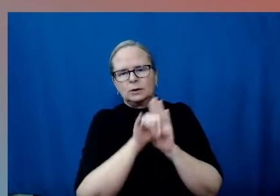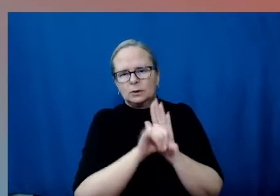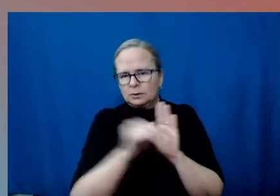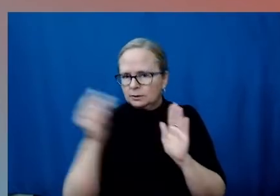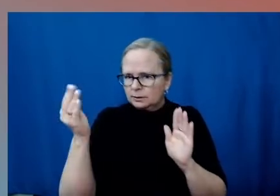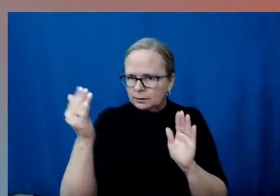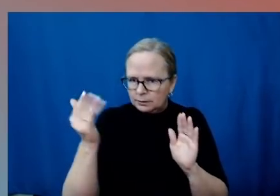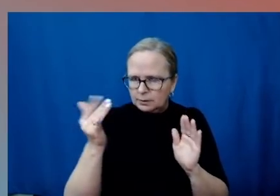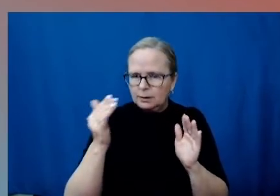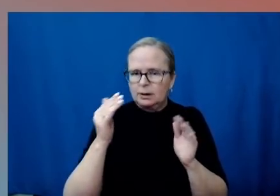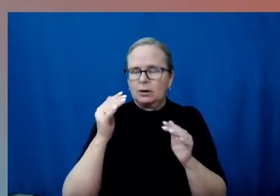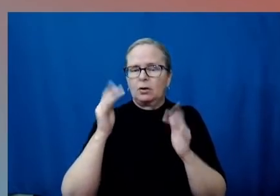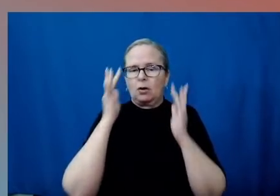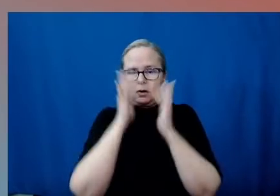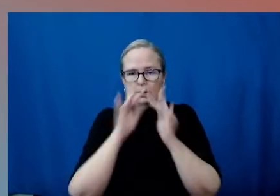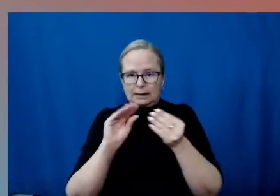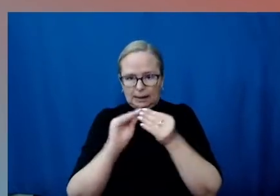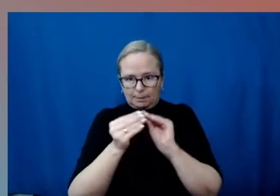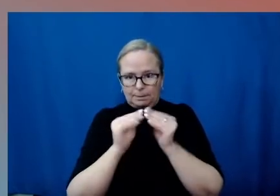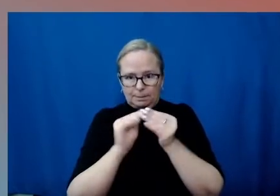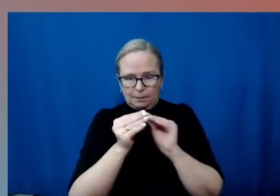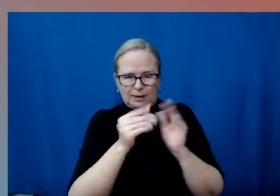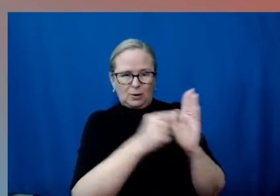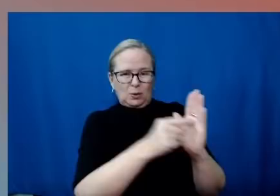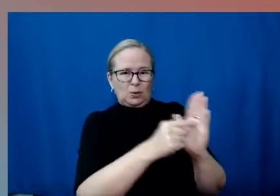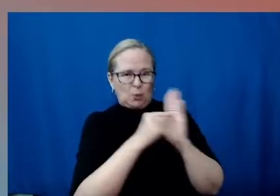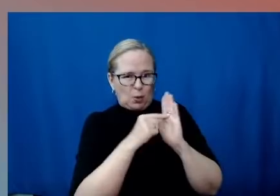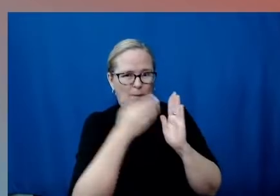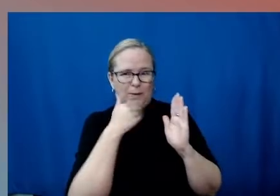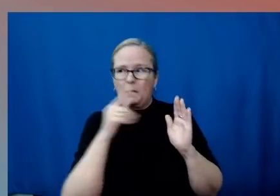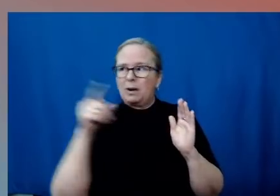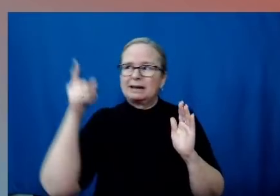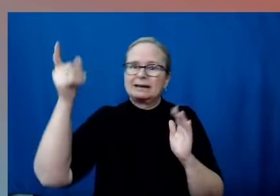as our best metric right now as what's going on the ground,